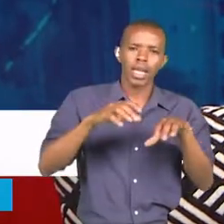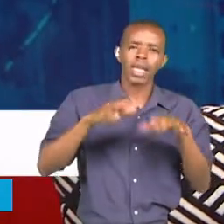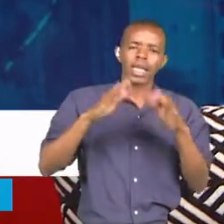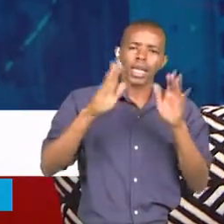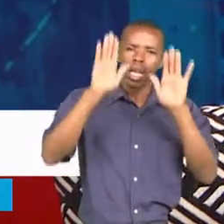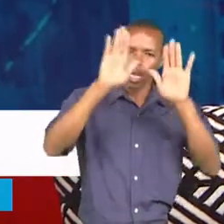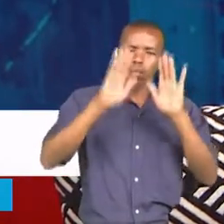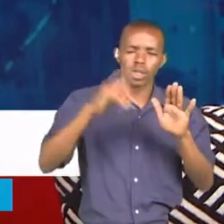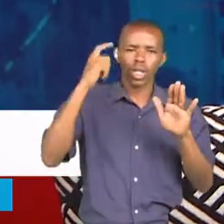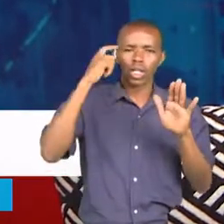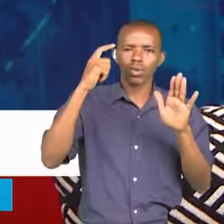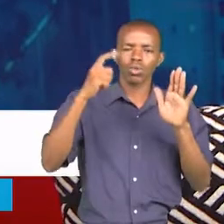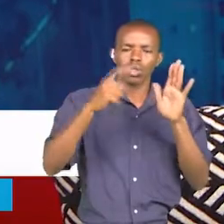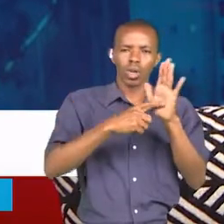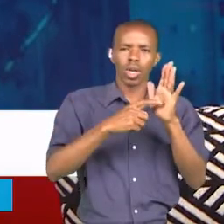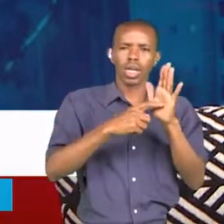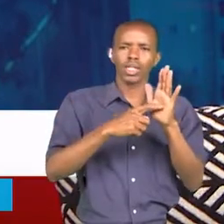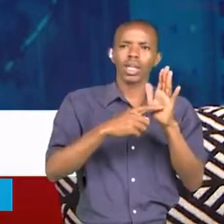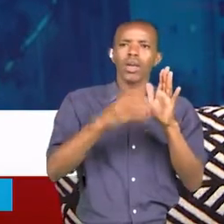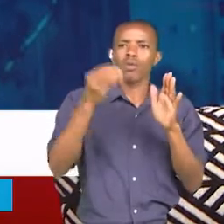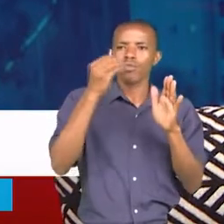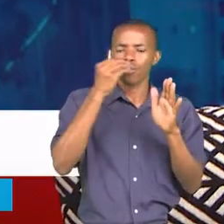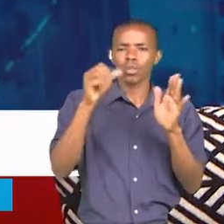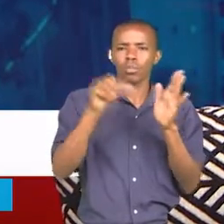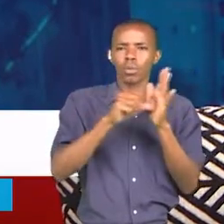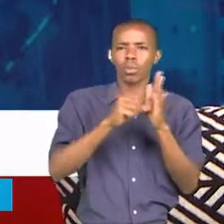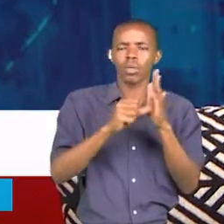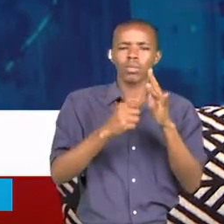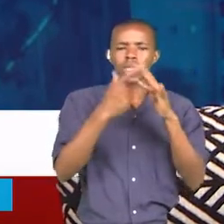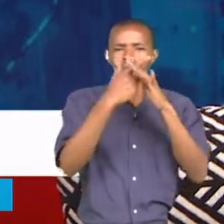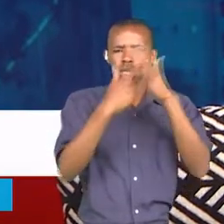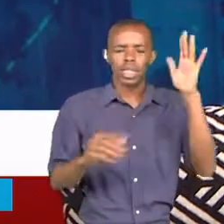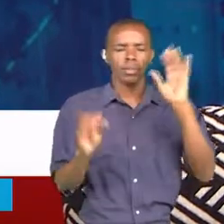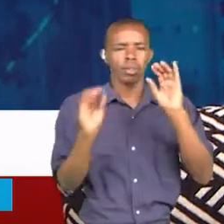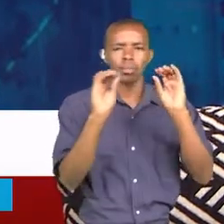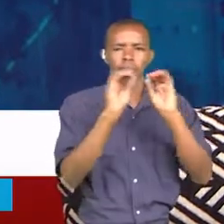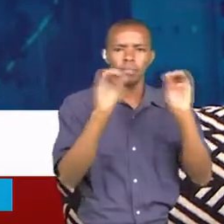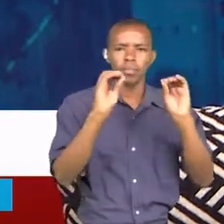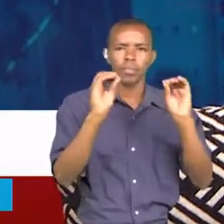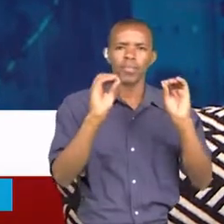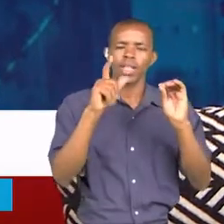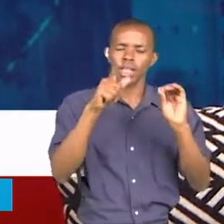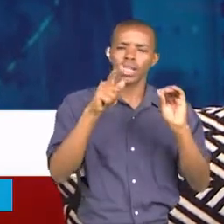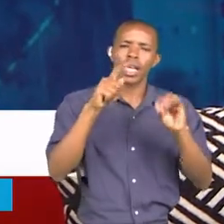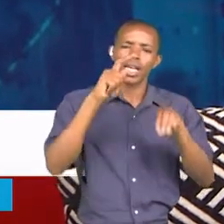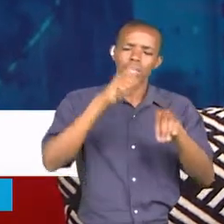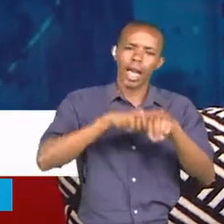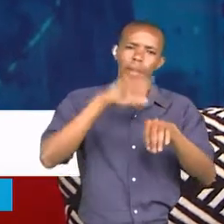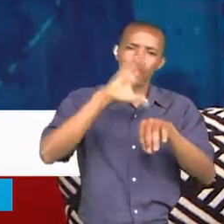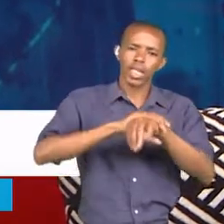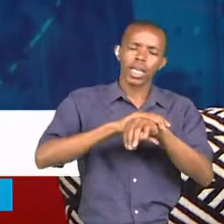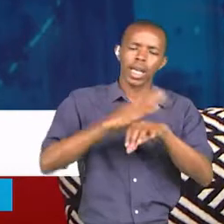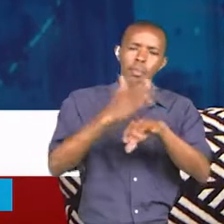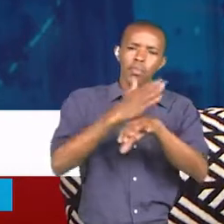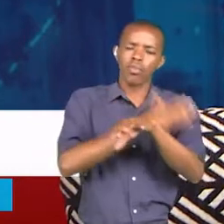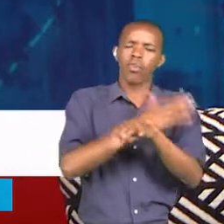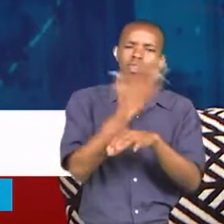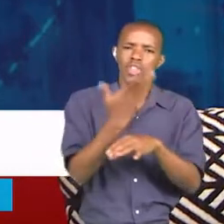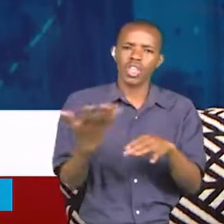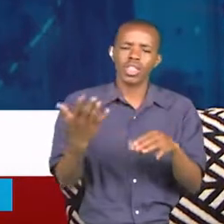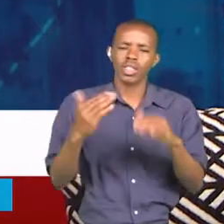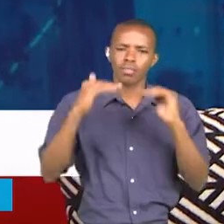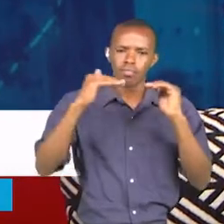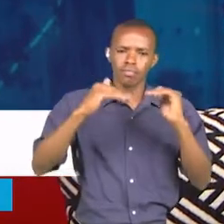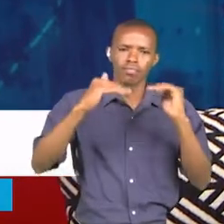even if it rains today, food insecurity will not disappear, because it would usually take time before before things, you know, start to